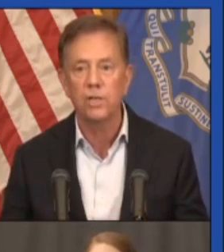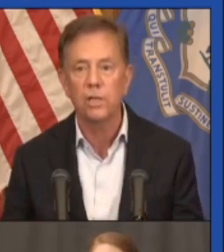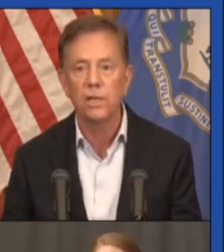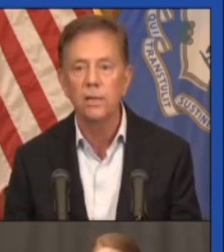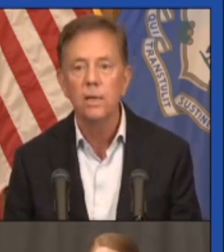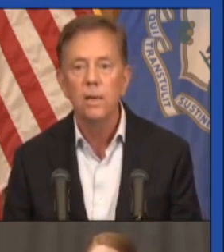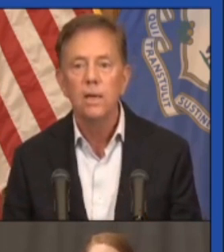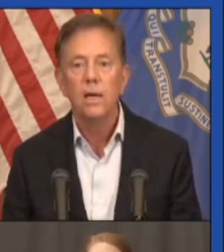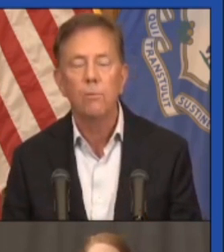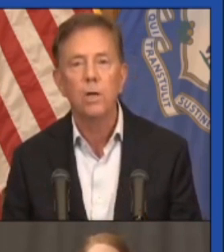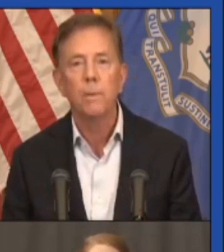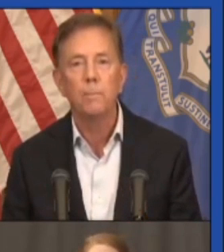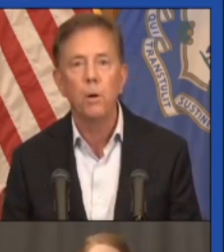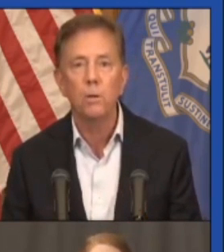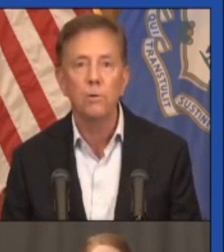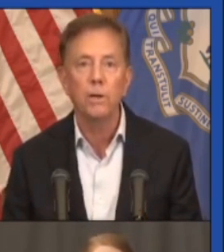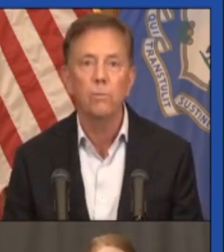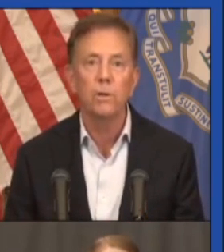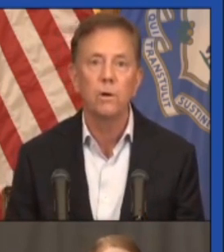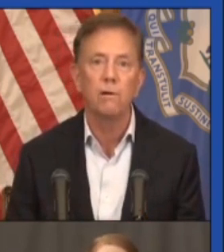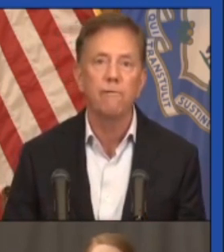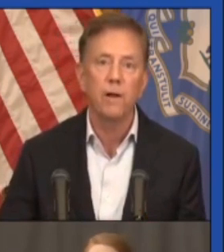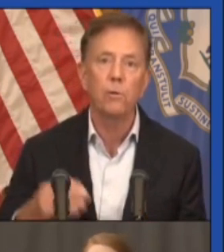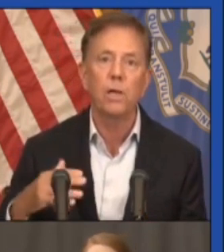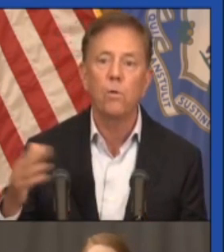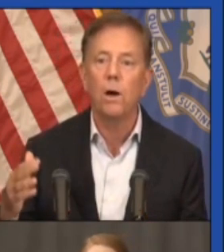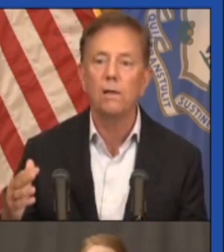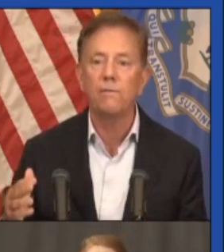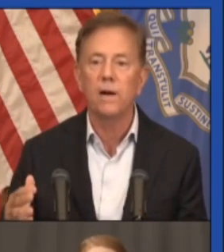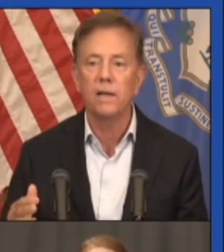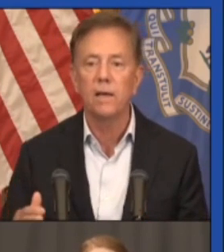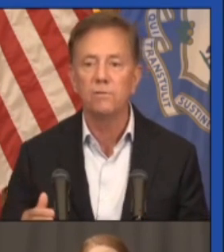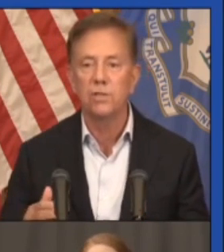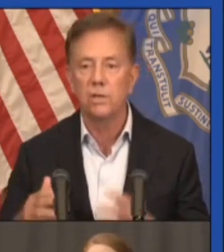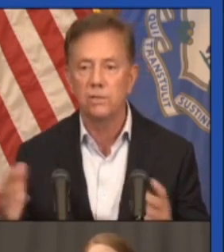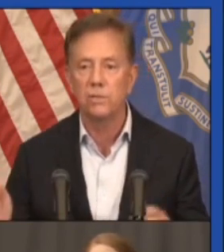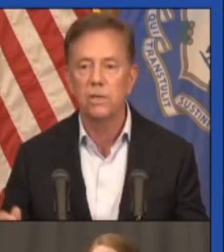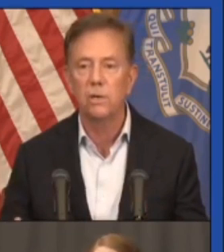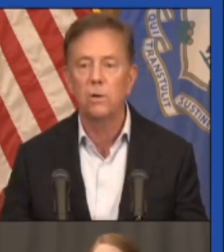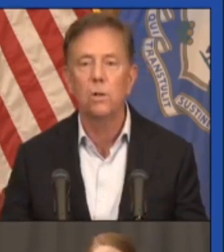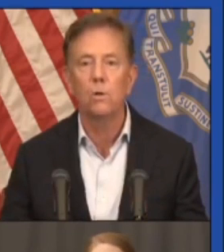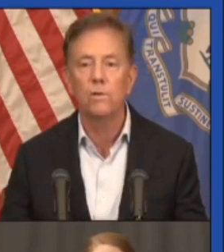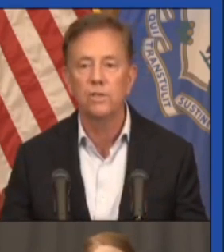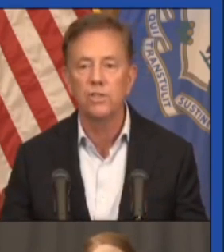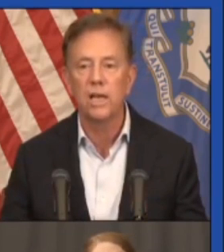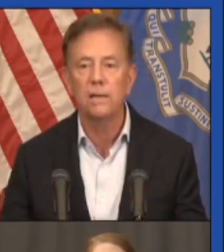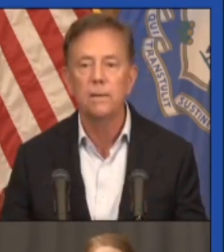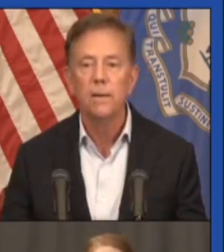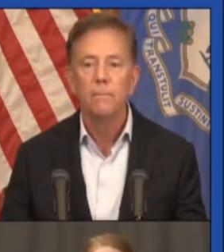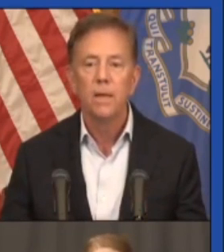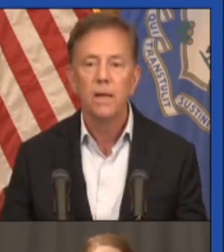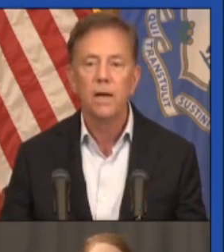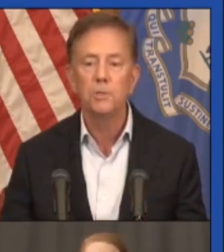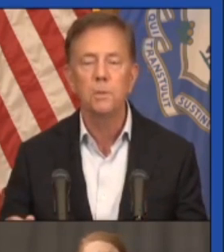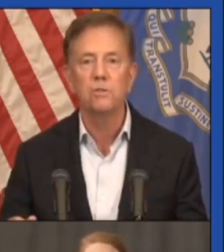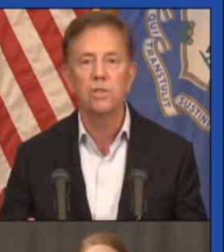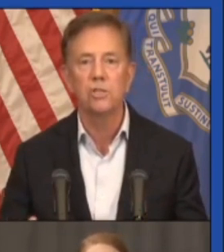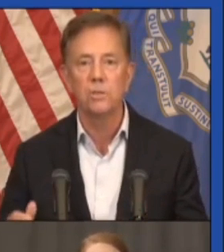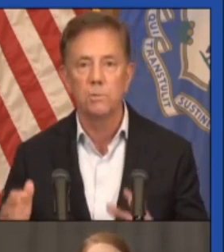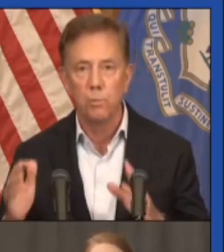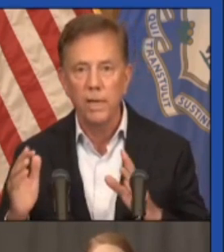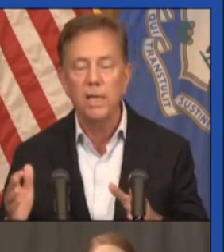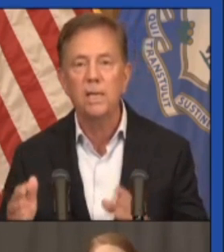care facility. And we're going to be partnering with our federally qualified health centers all over the state and